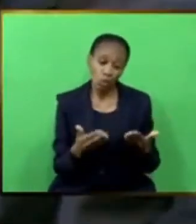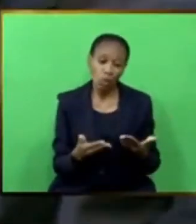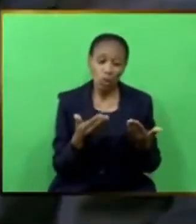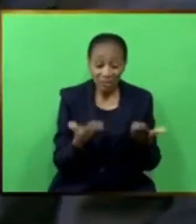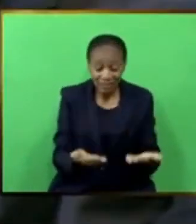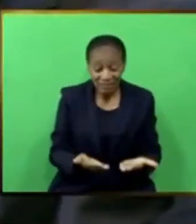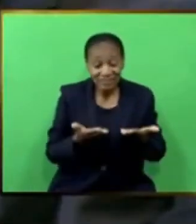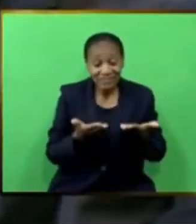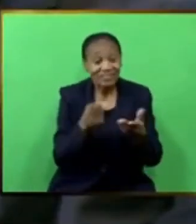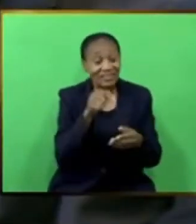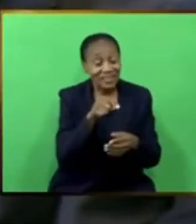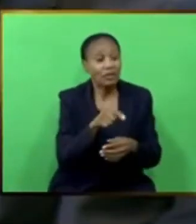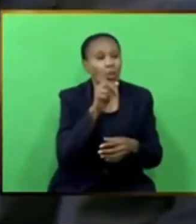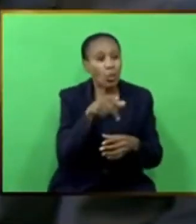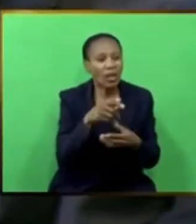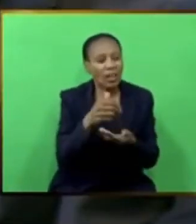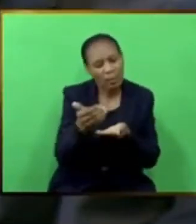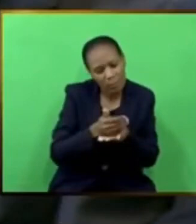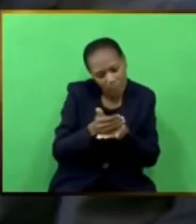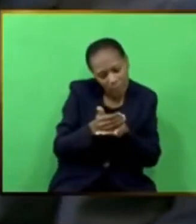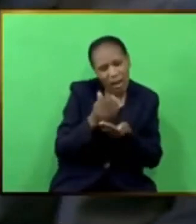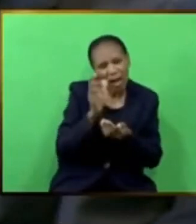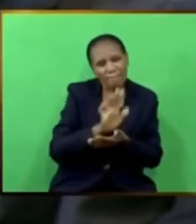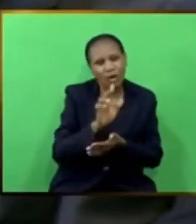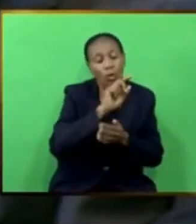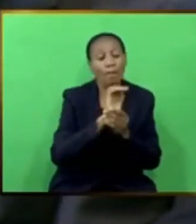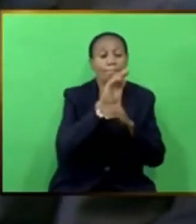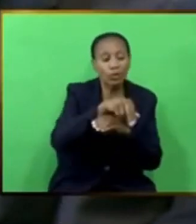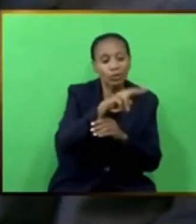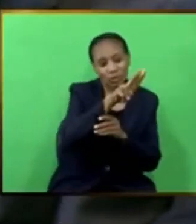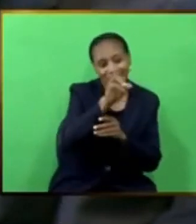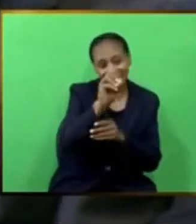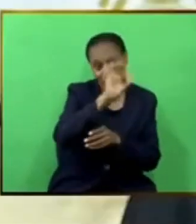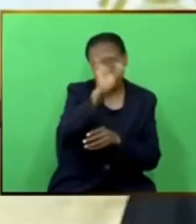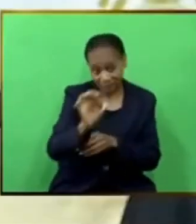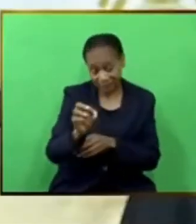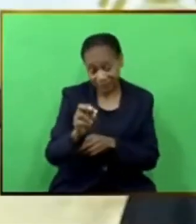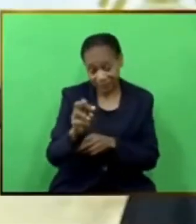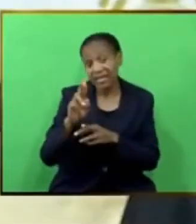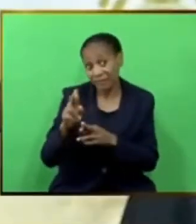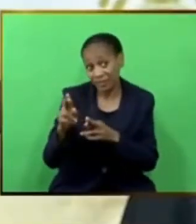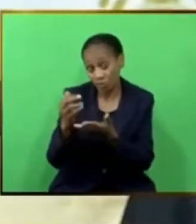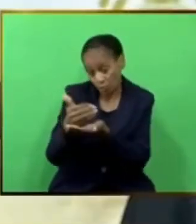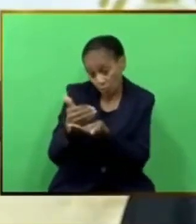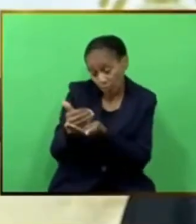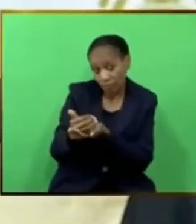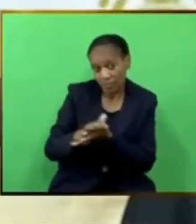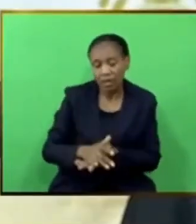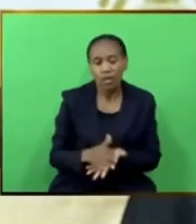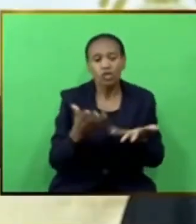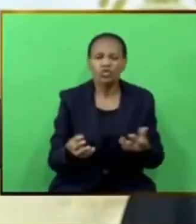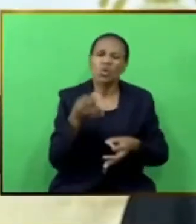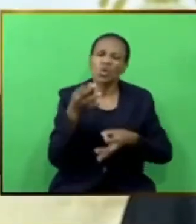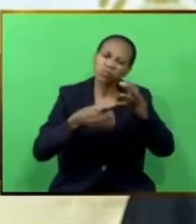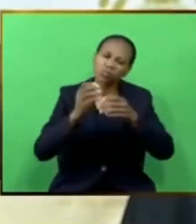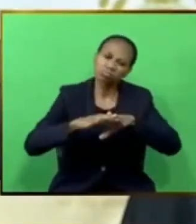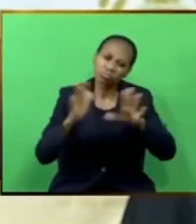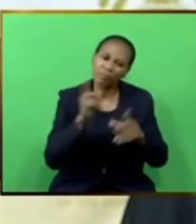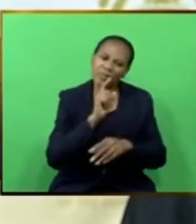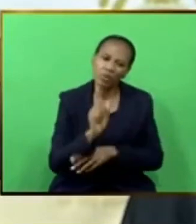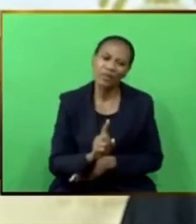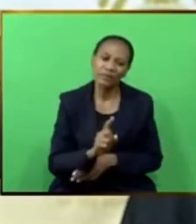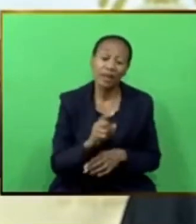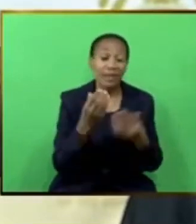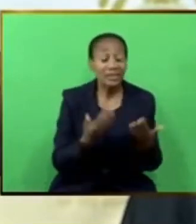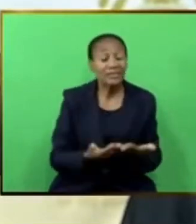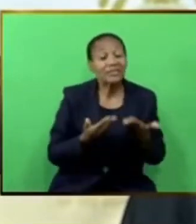will absorb more than 20% of revenue. To put this into perspective, spending on debt service costs